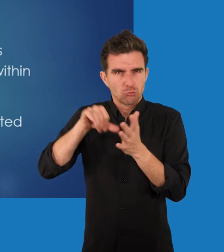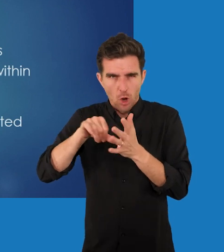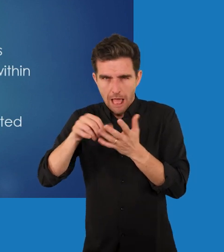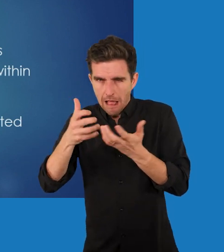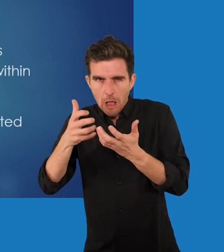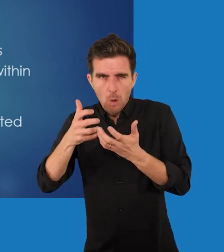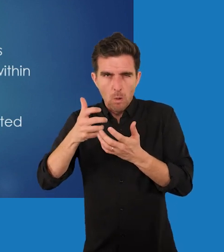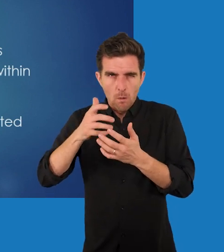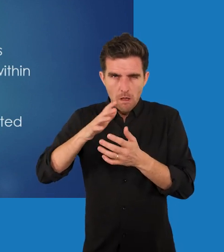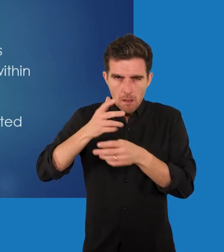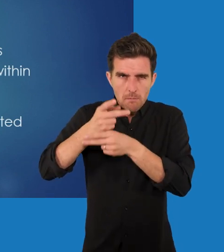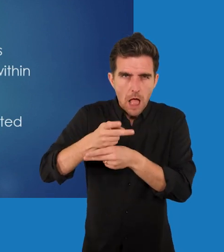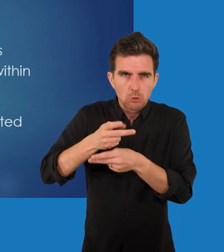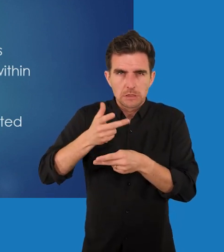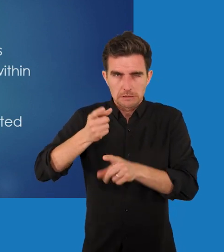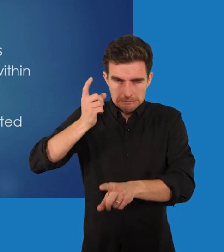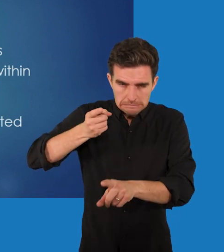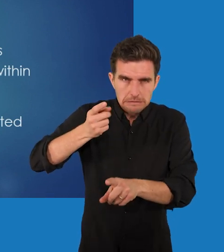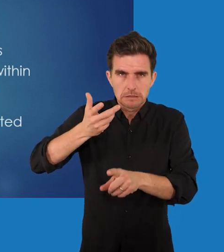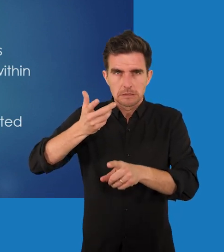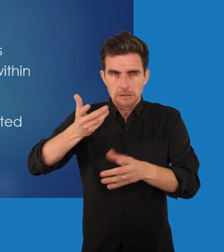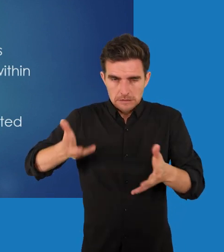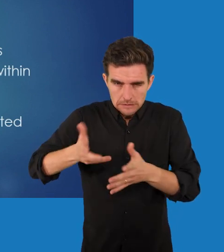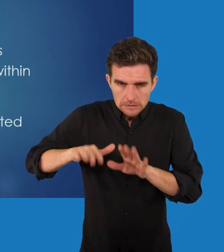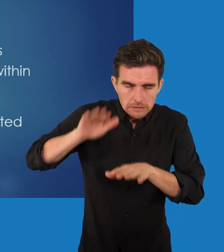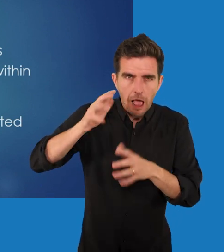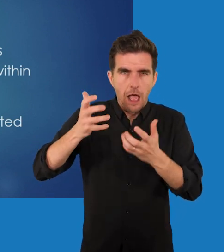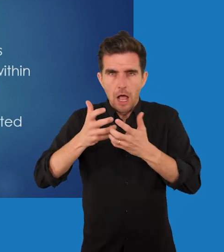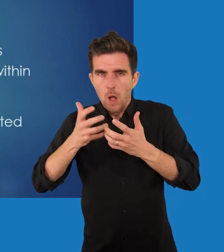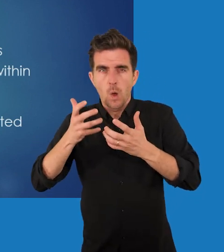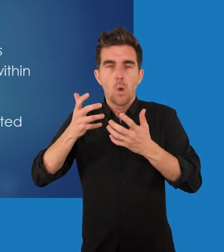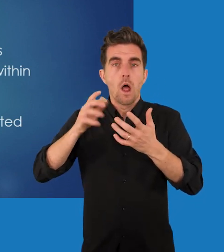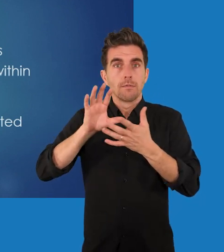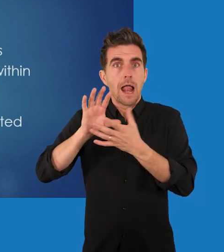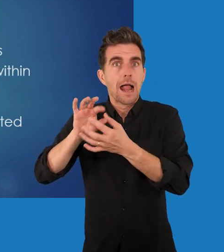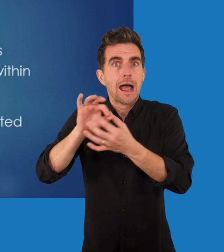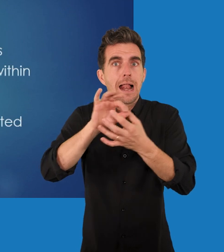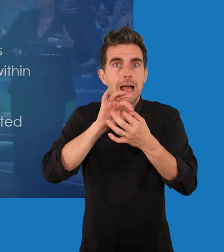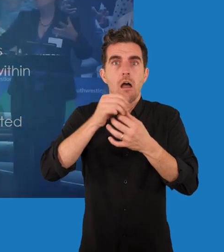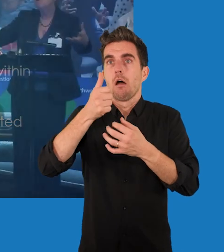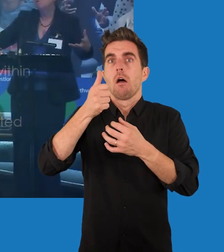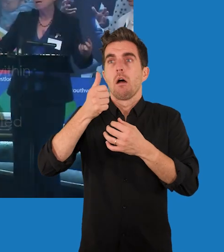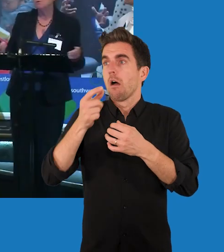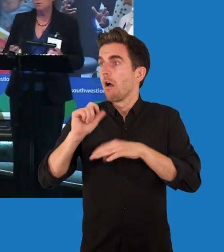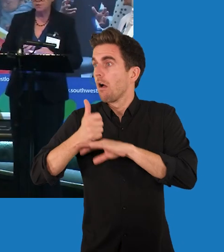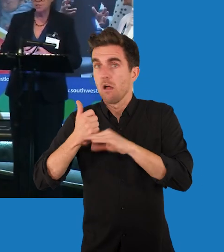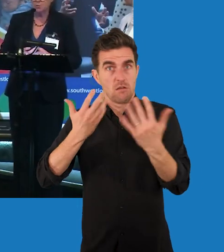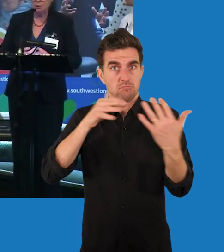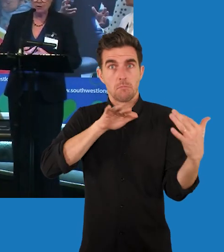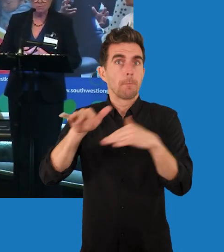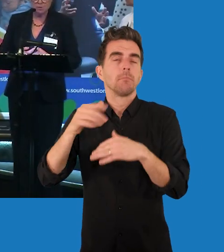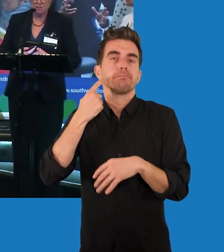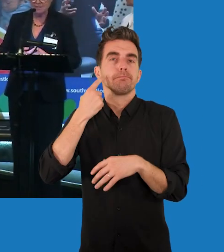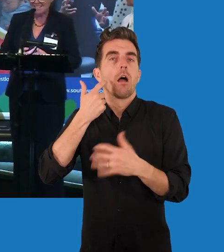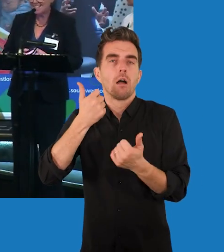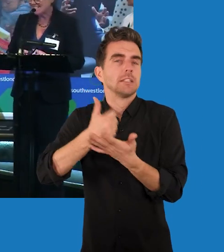that are struggling in and learn new things about parenting. And only through having these links within the community were we able to roll out sort of such